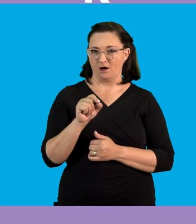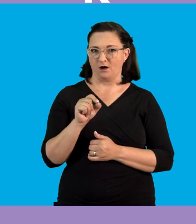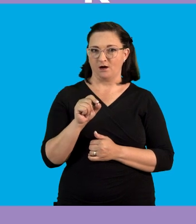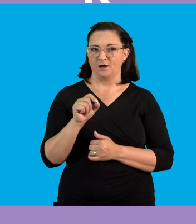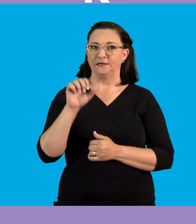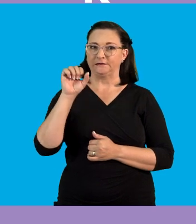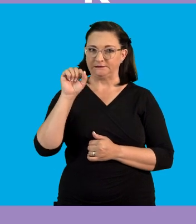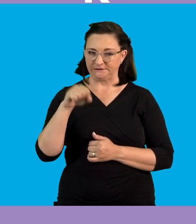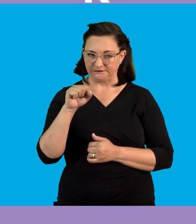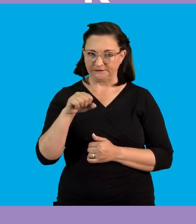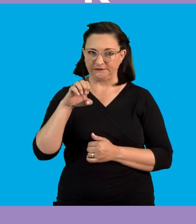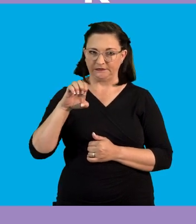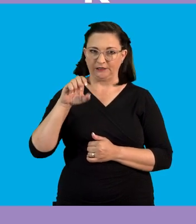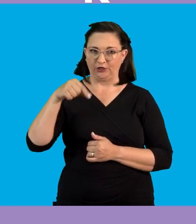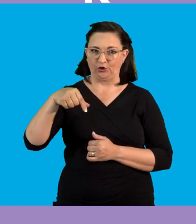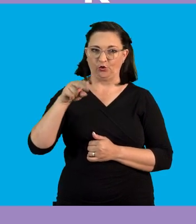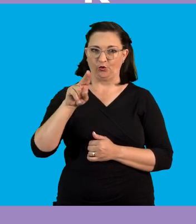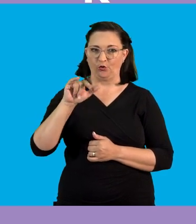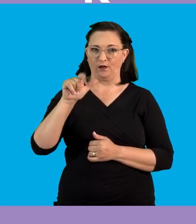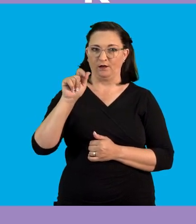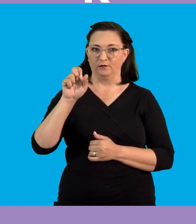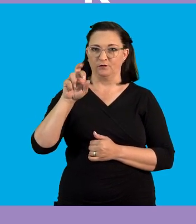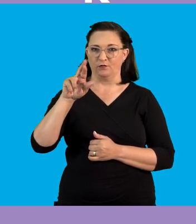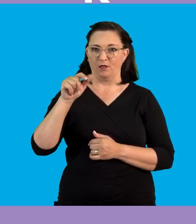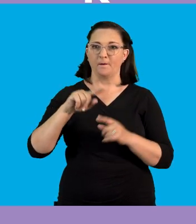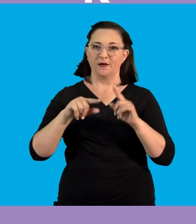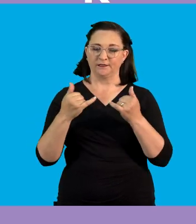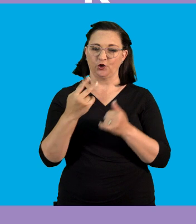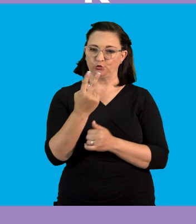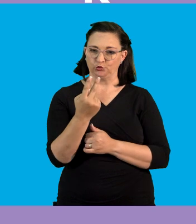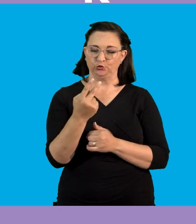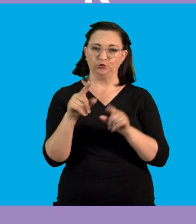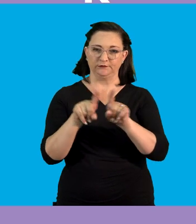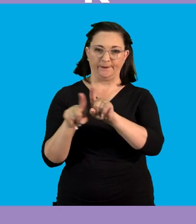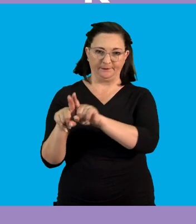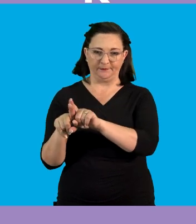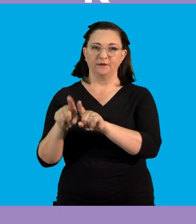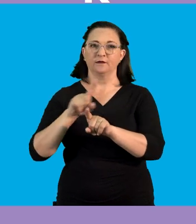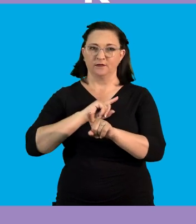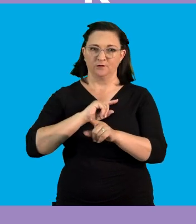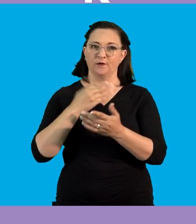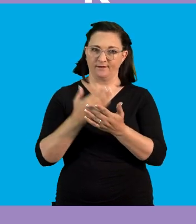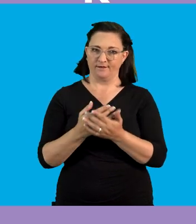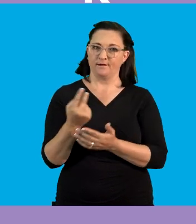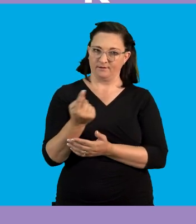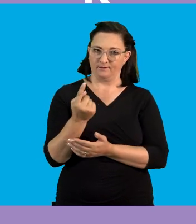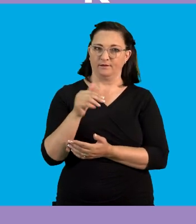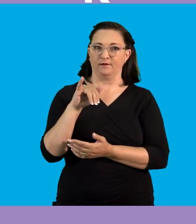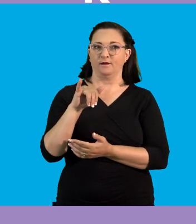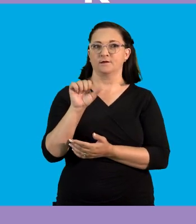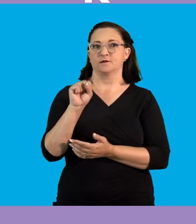though it is an equilateral triangle, it's also an isosceles triangle because it has 2 sides that are equal. Therefore,